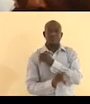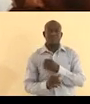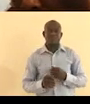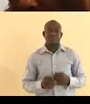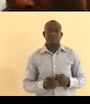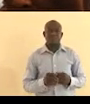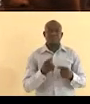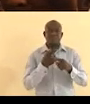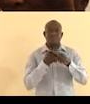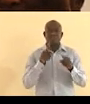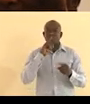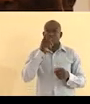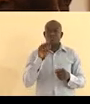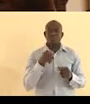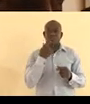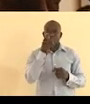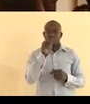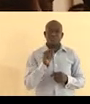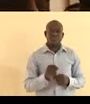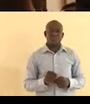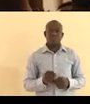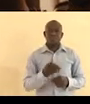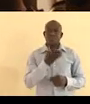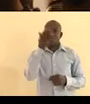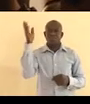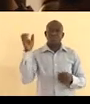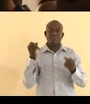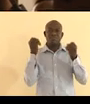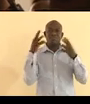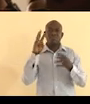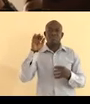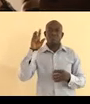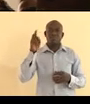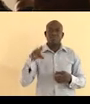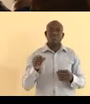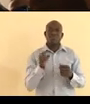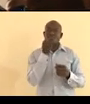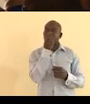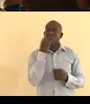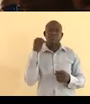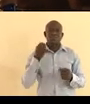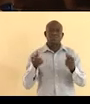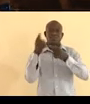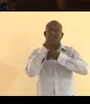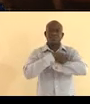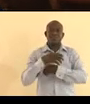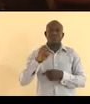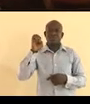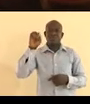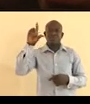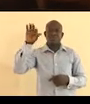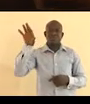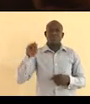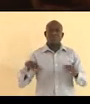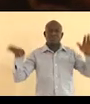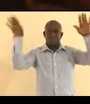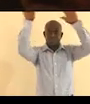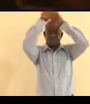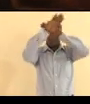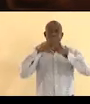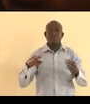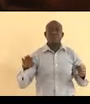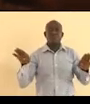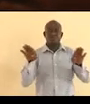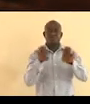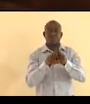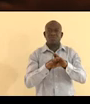country. But in truth, I tell you, there were many widows in Israel in the days of Elijah, when the heaven was shut